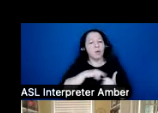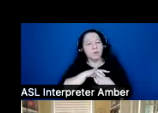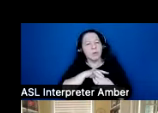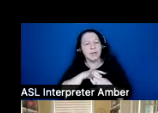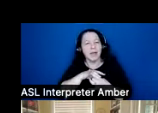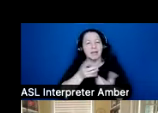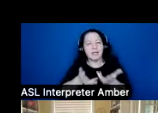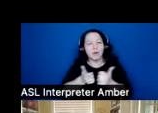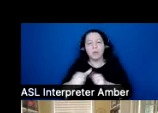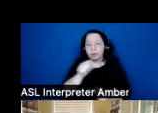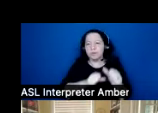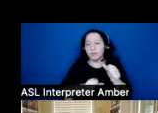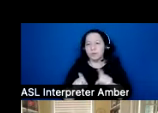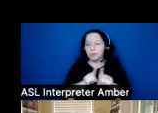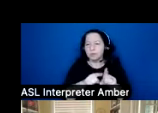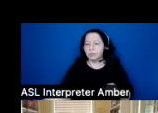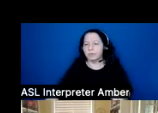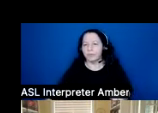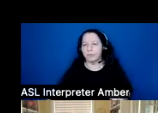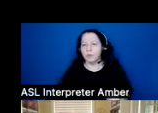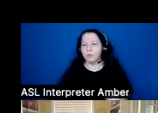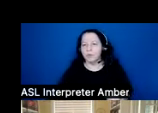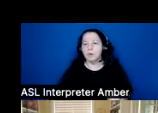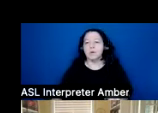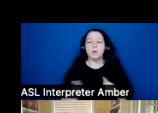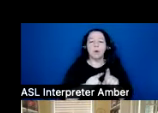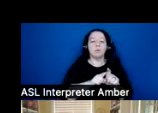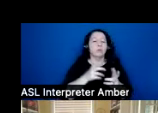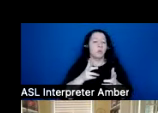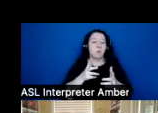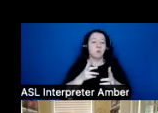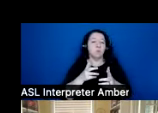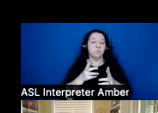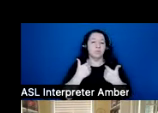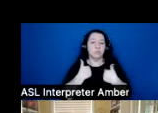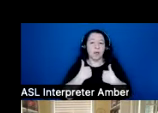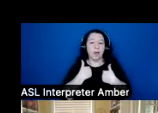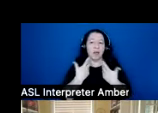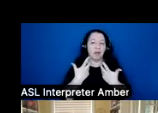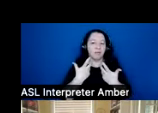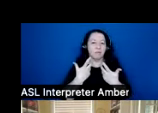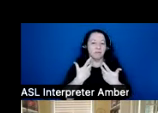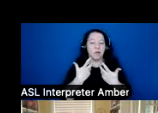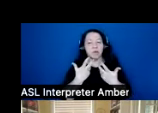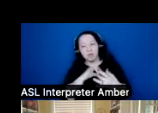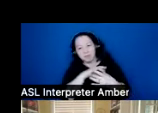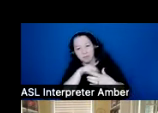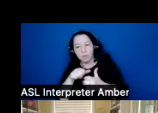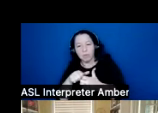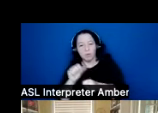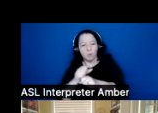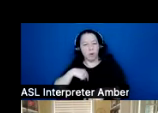another. And it intersects with the work that we do. So, whether that